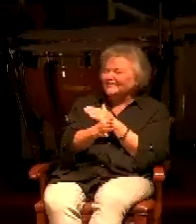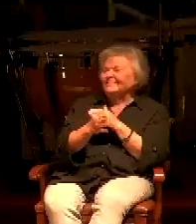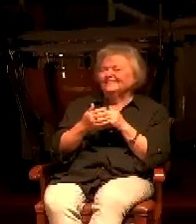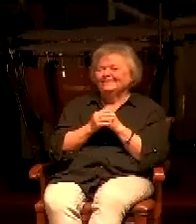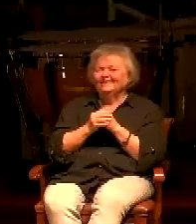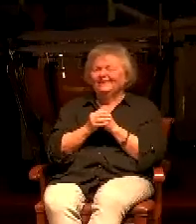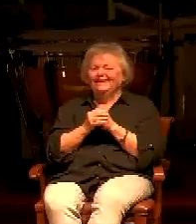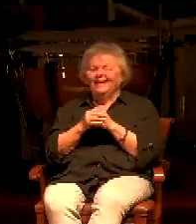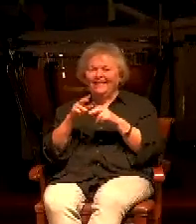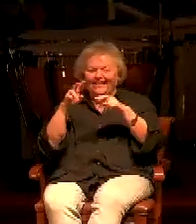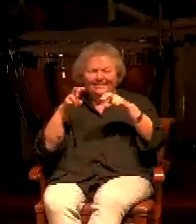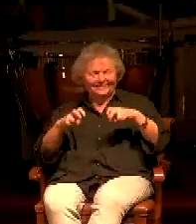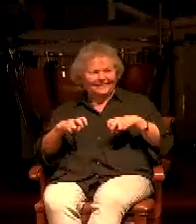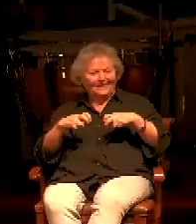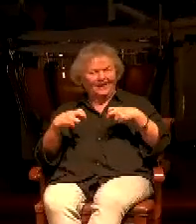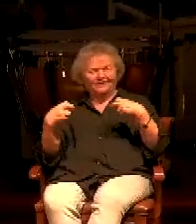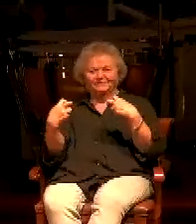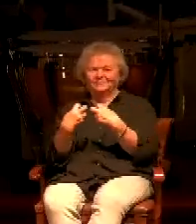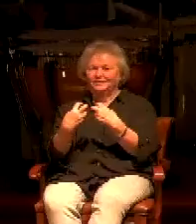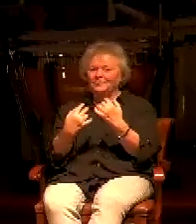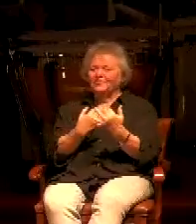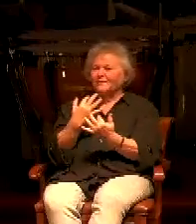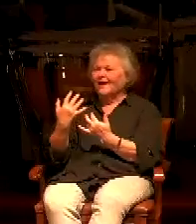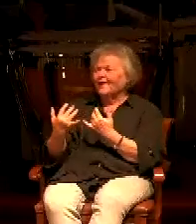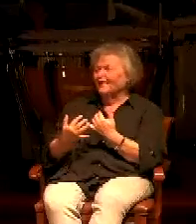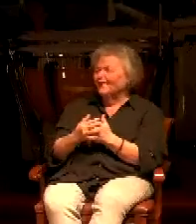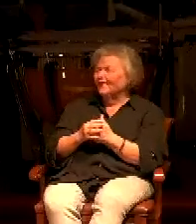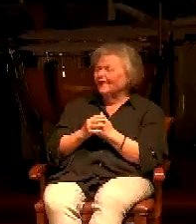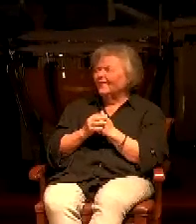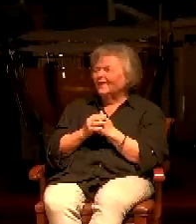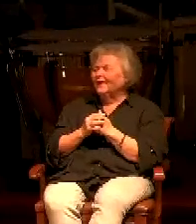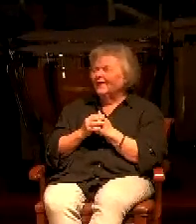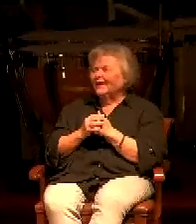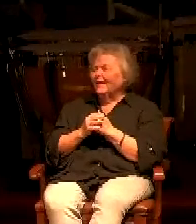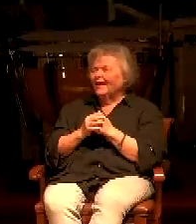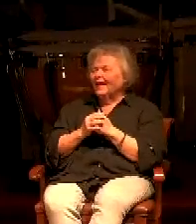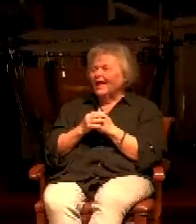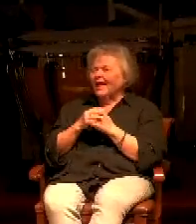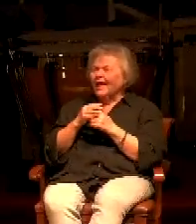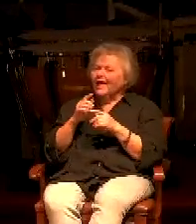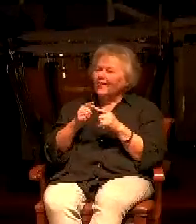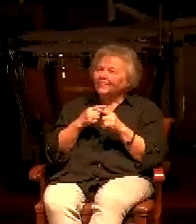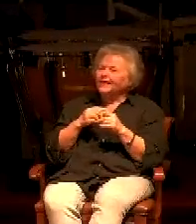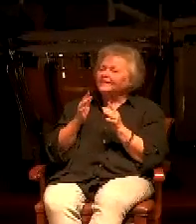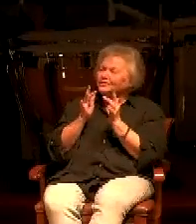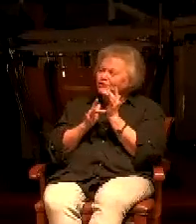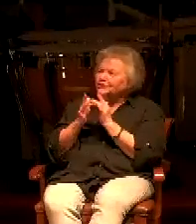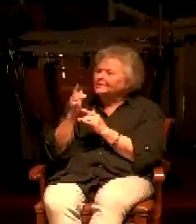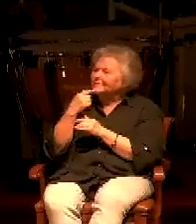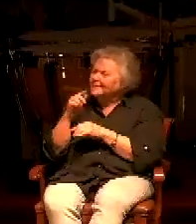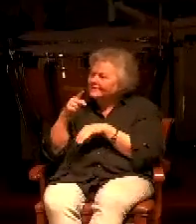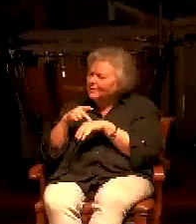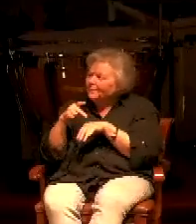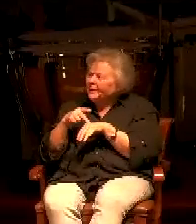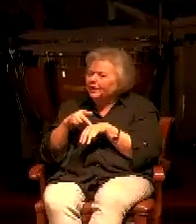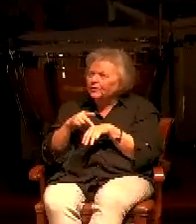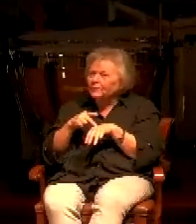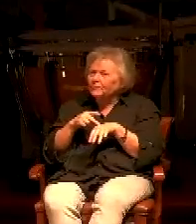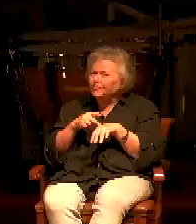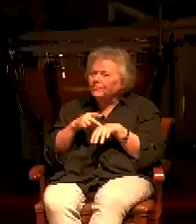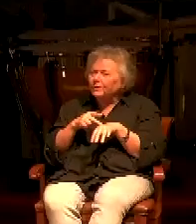And they sit down together. And in John chapter 21, we have this famous exchange between Jesus and Peter. And Jesus says to Peter, not one